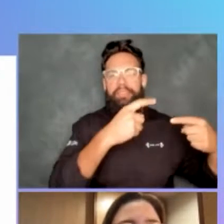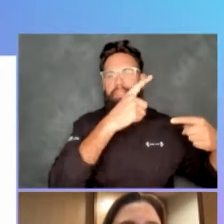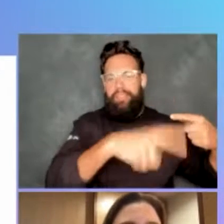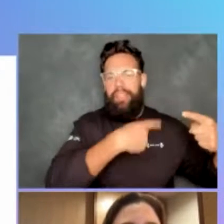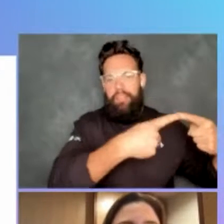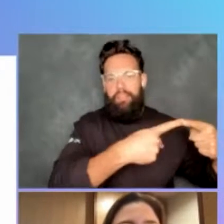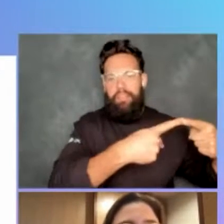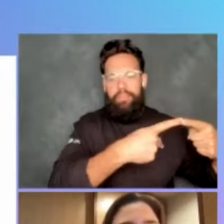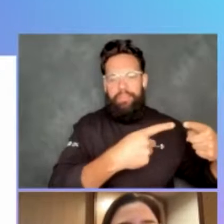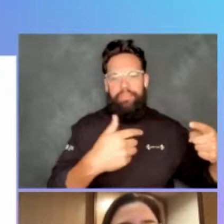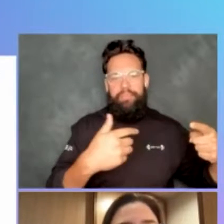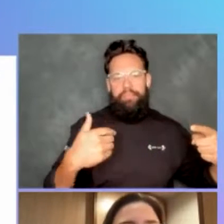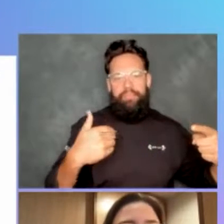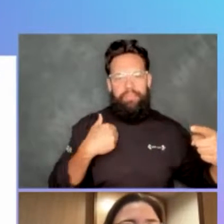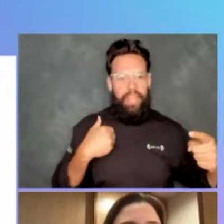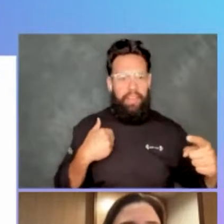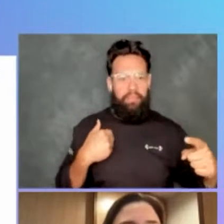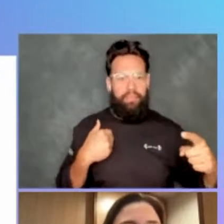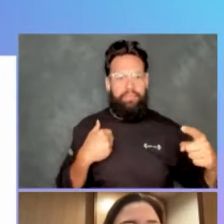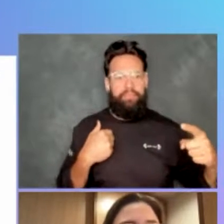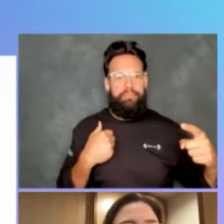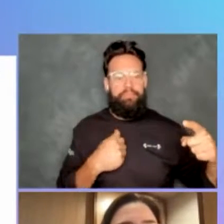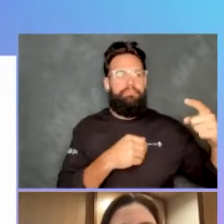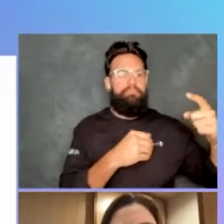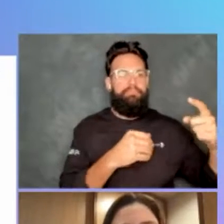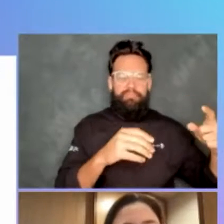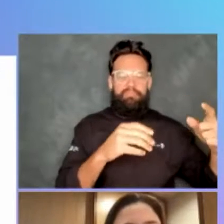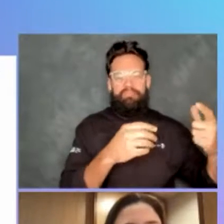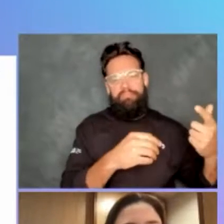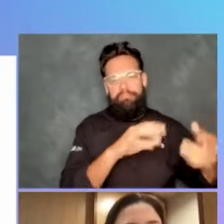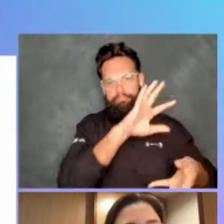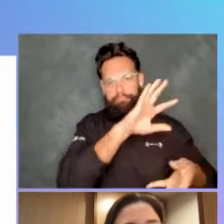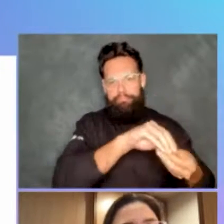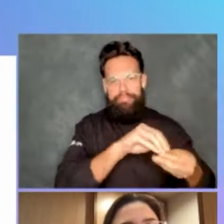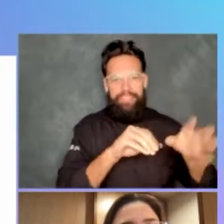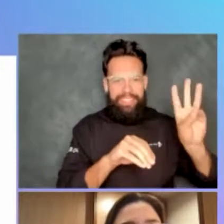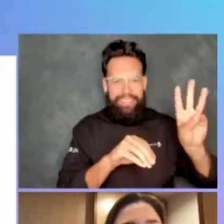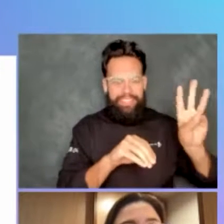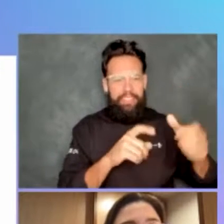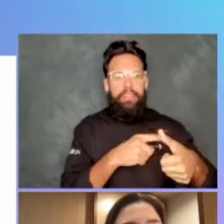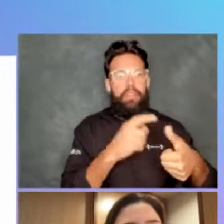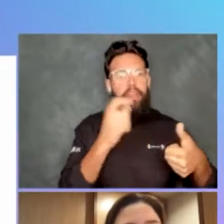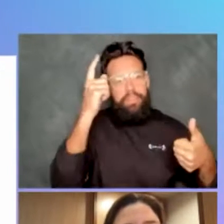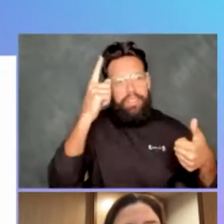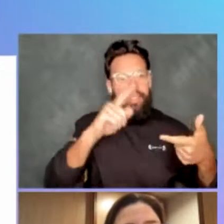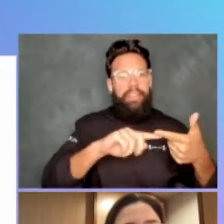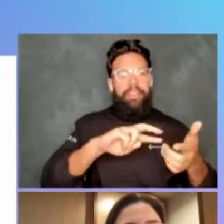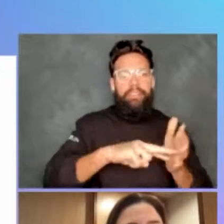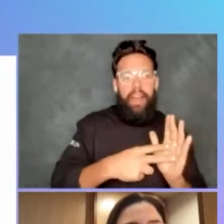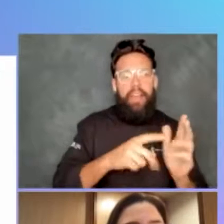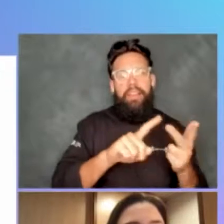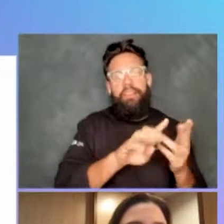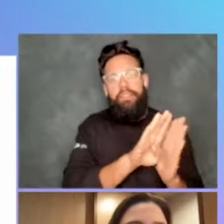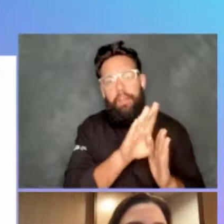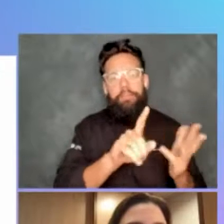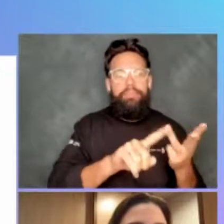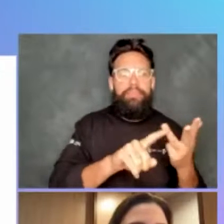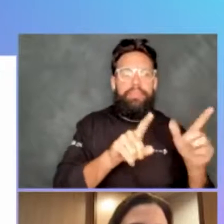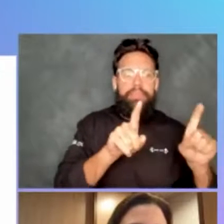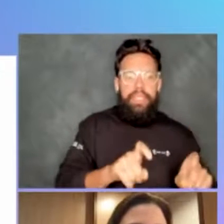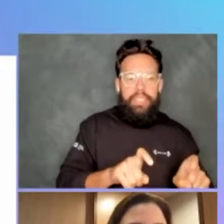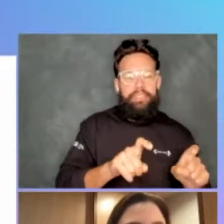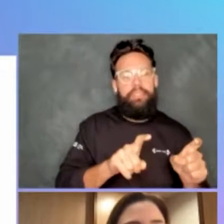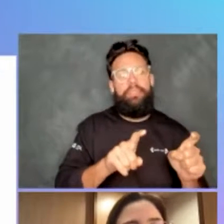labels understand, define, develop, test, and deliver. And then there's a red dotted line around